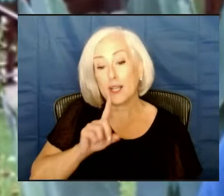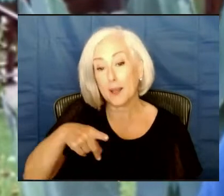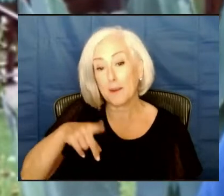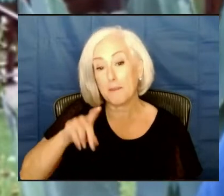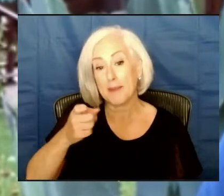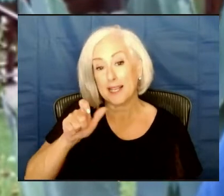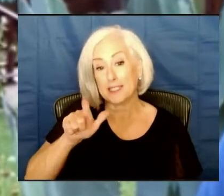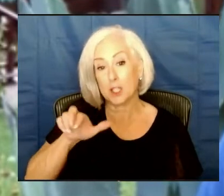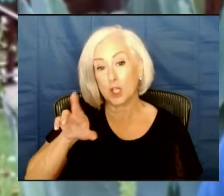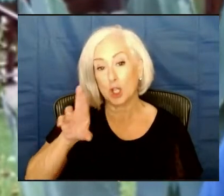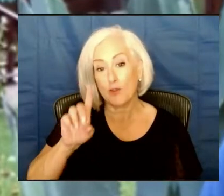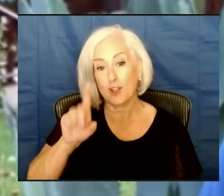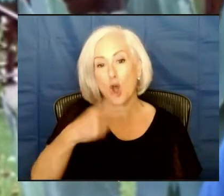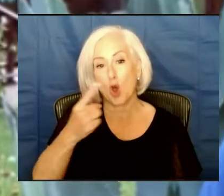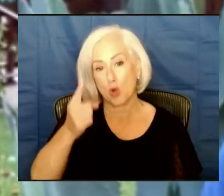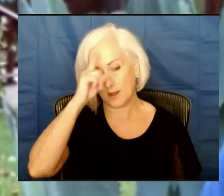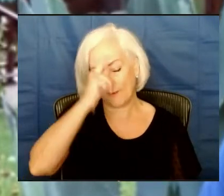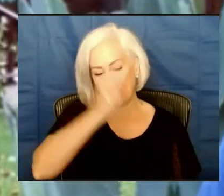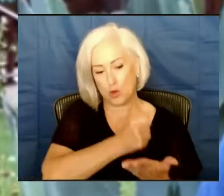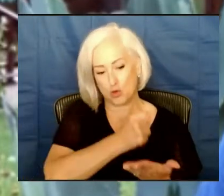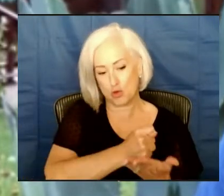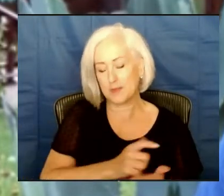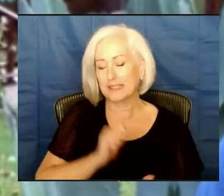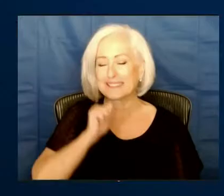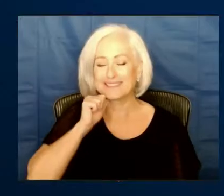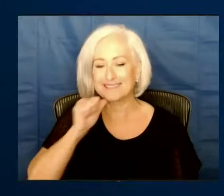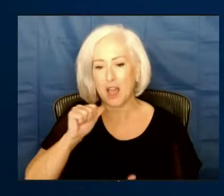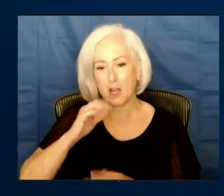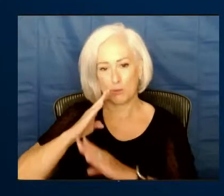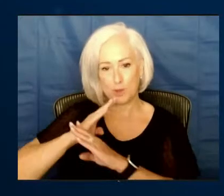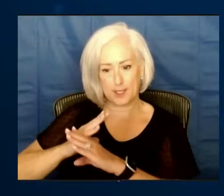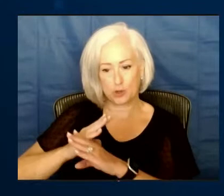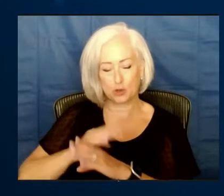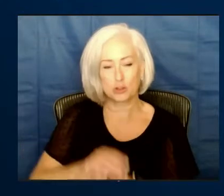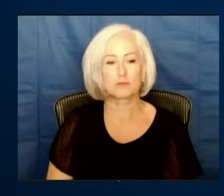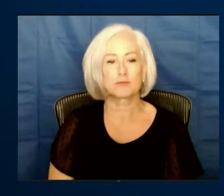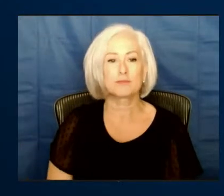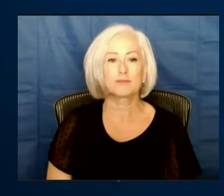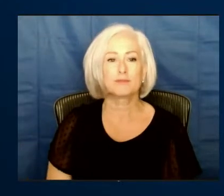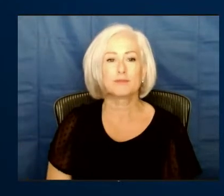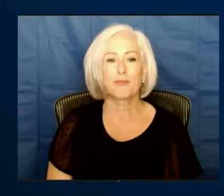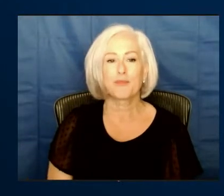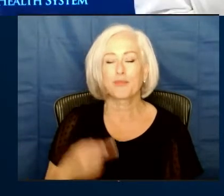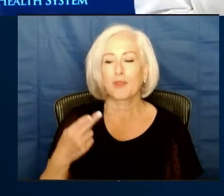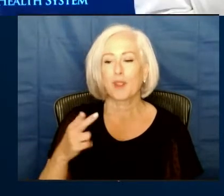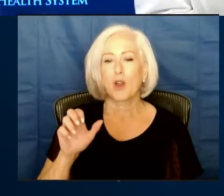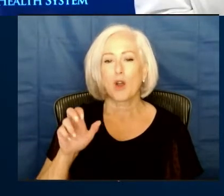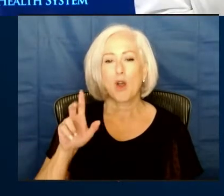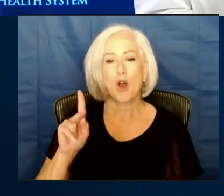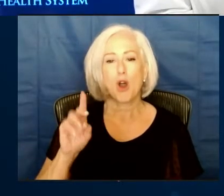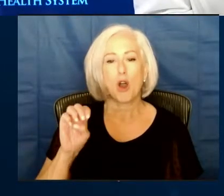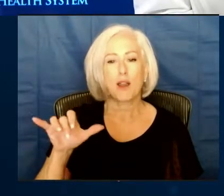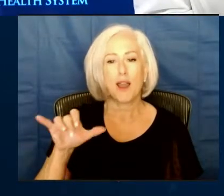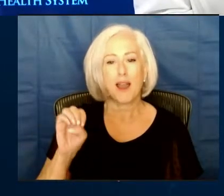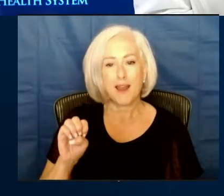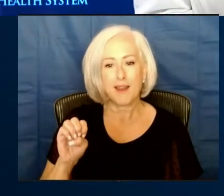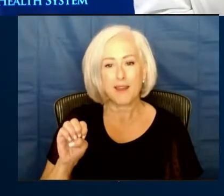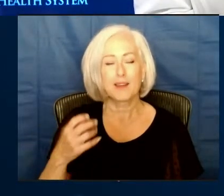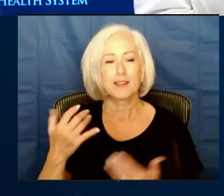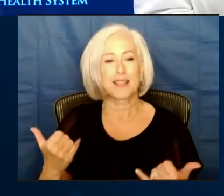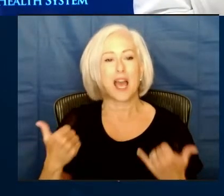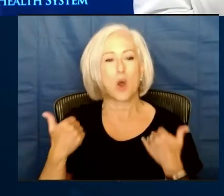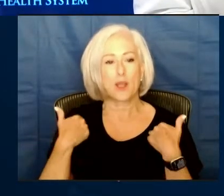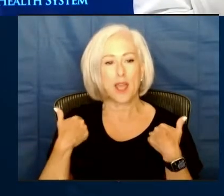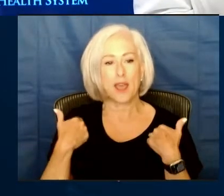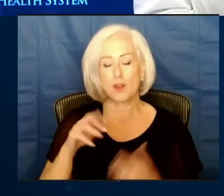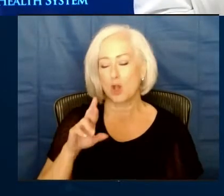for protection or prophylaxis. And Hawkeye, there's a little bit of issue out there now with the rebound effect when you come off Paxlovid